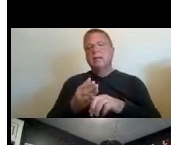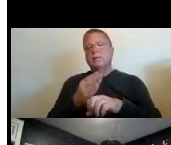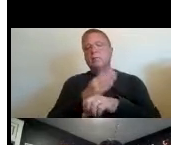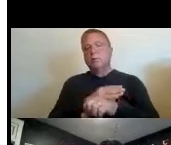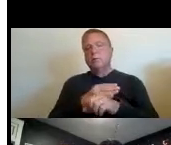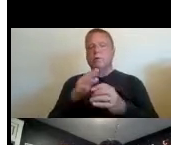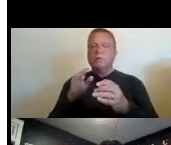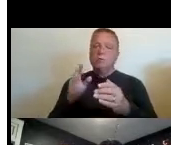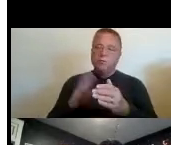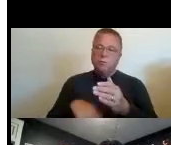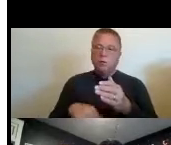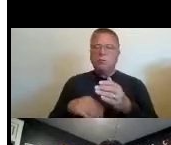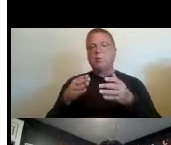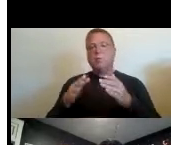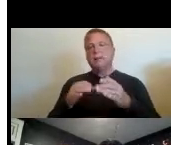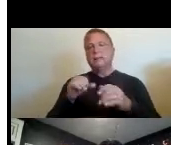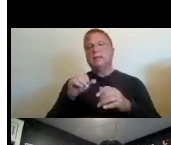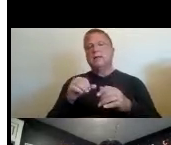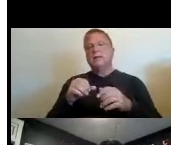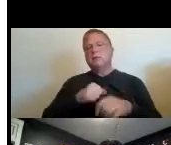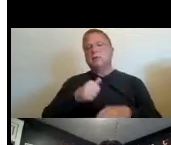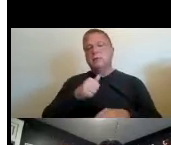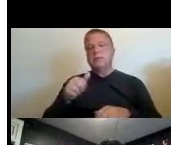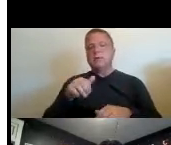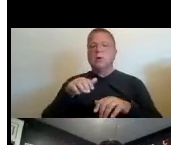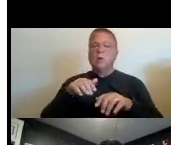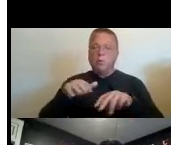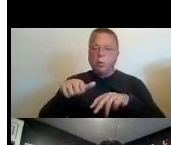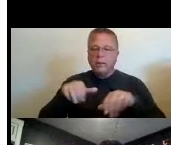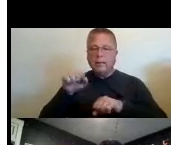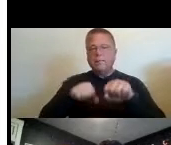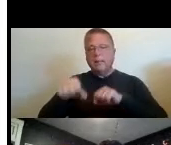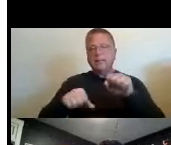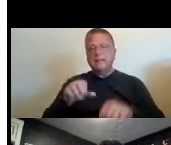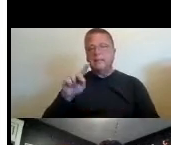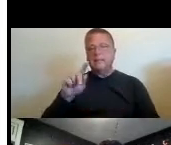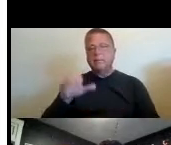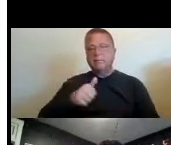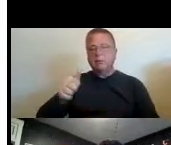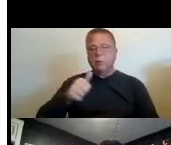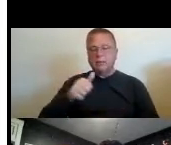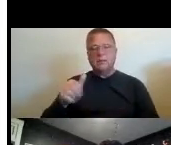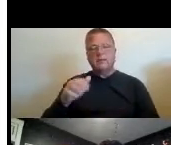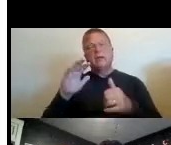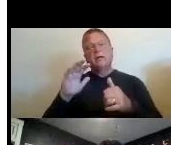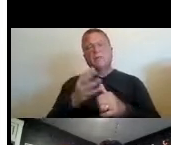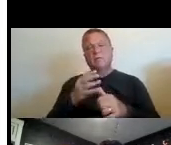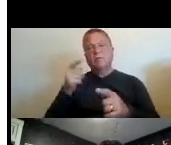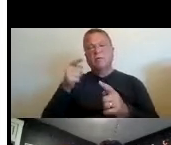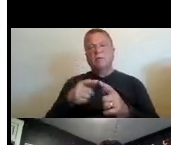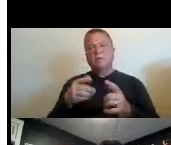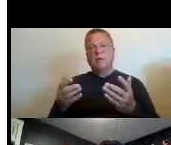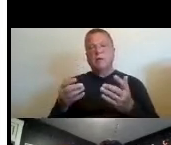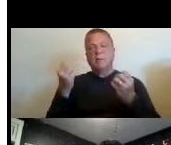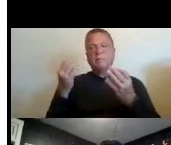like walking, biking, and public transit. And finally, our fifth goal, and one that I know many of you on the call tonight